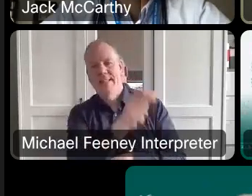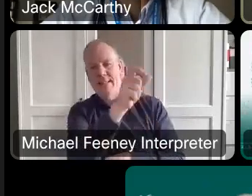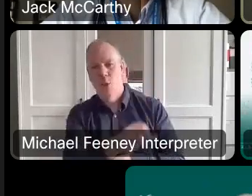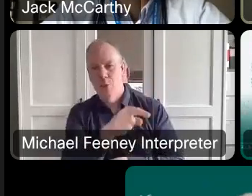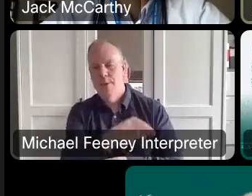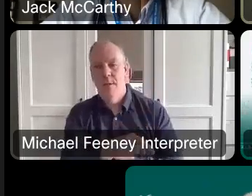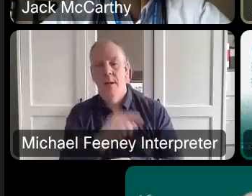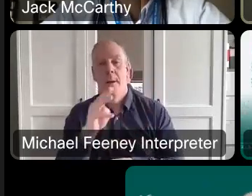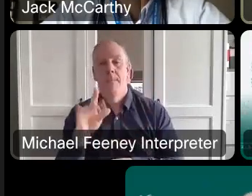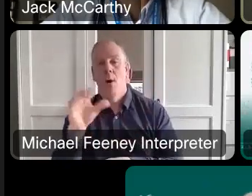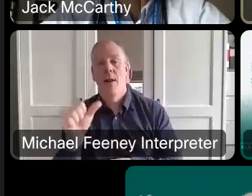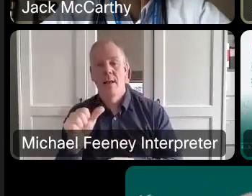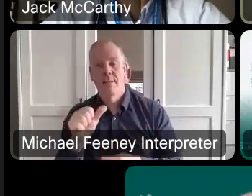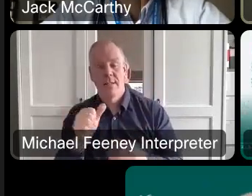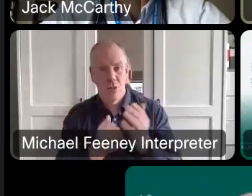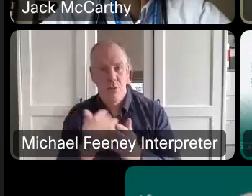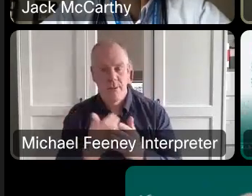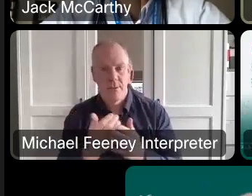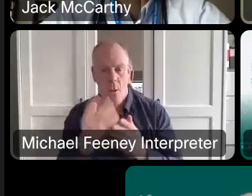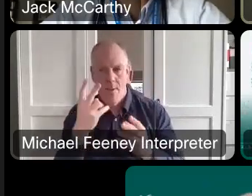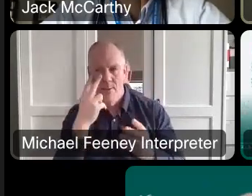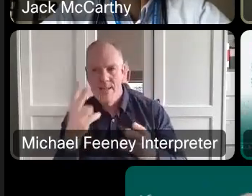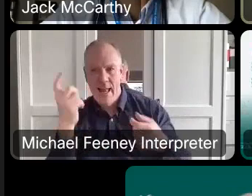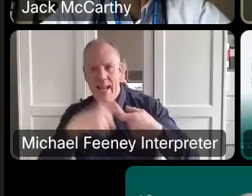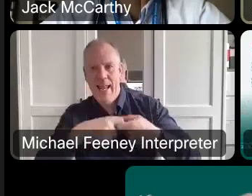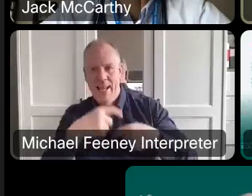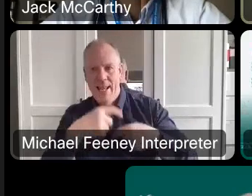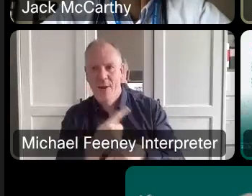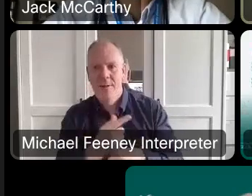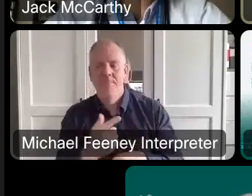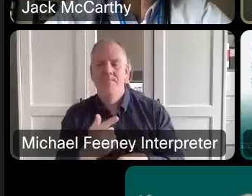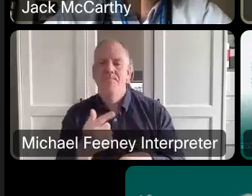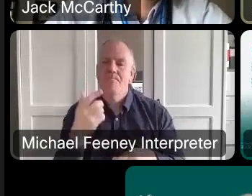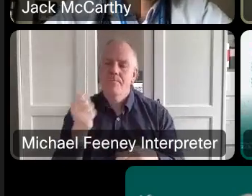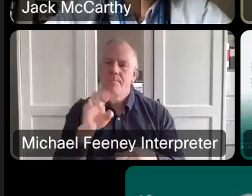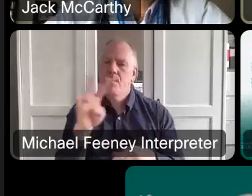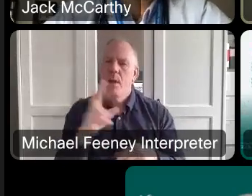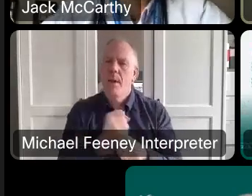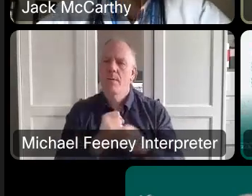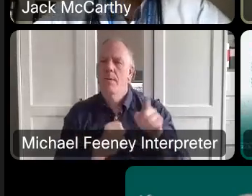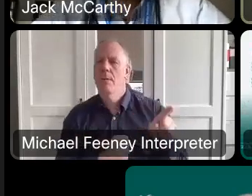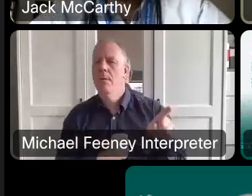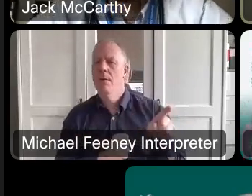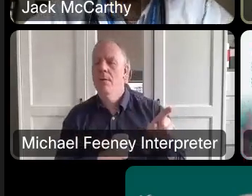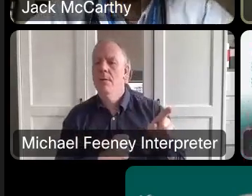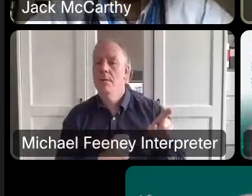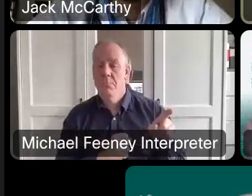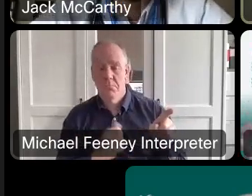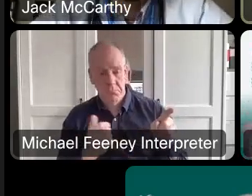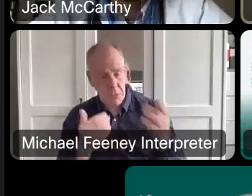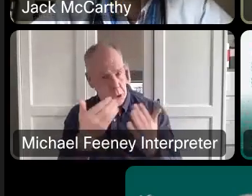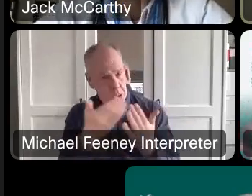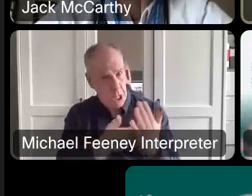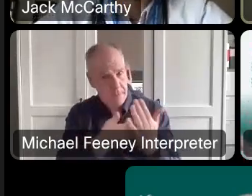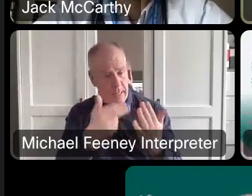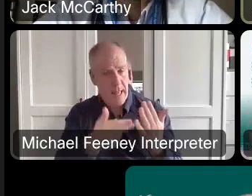Paula's description, I'm sure people will be looking for a link to it, but there was, I suppose, a question about whether or not there's a document that might